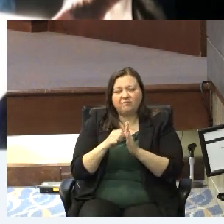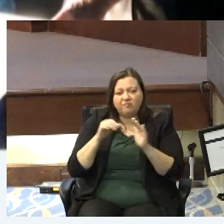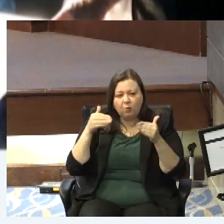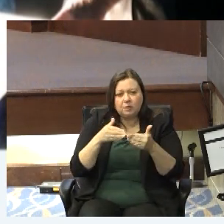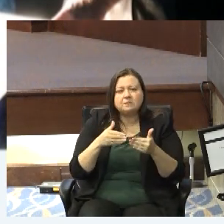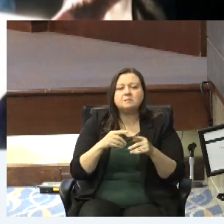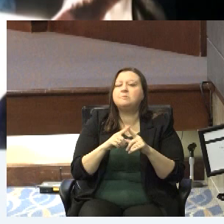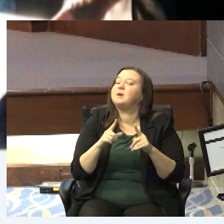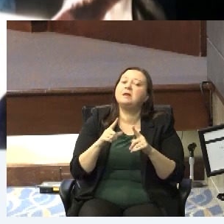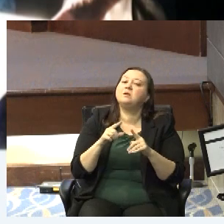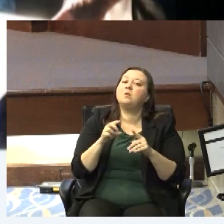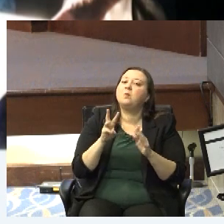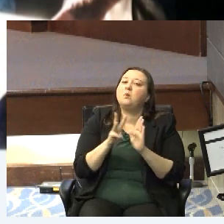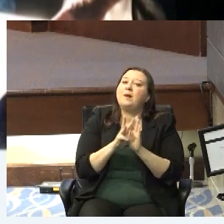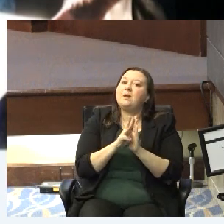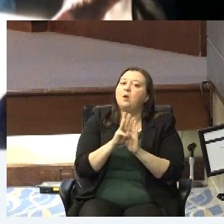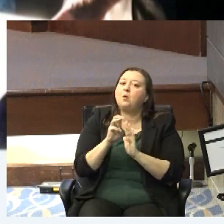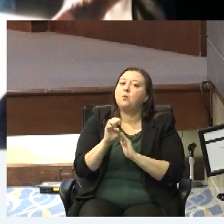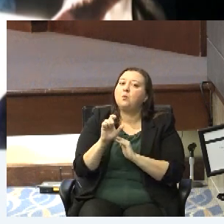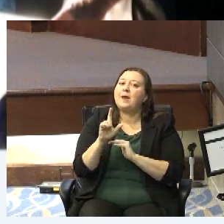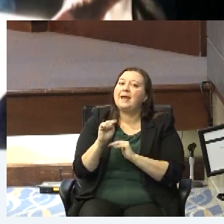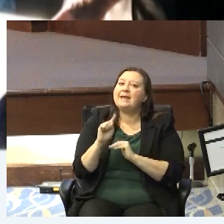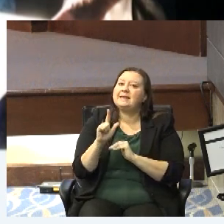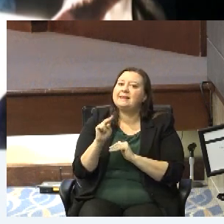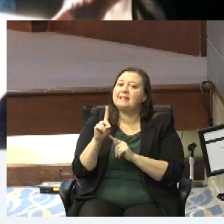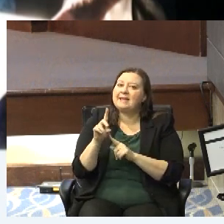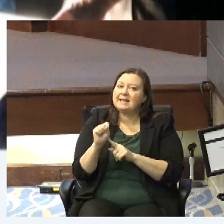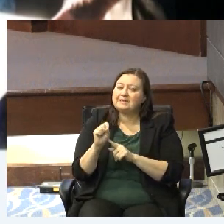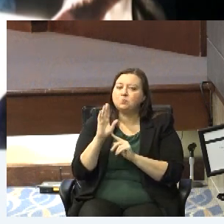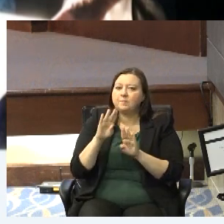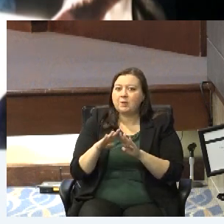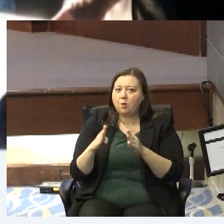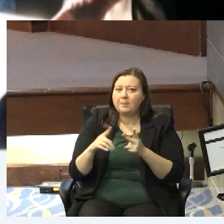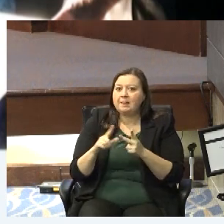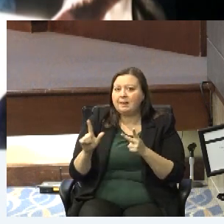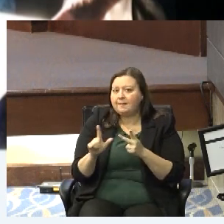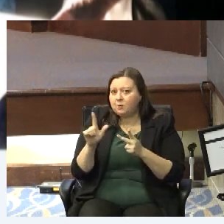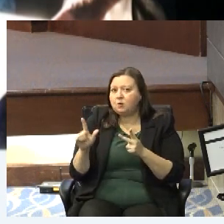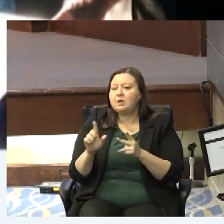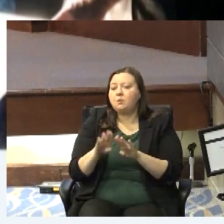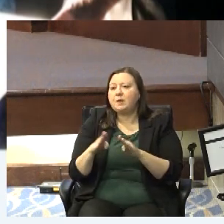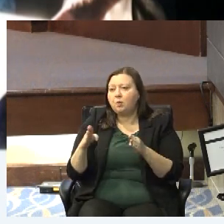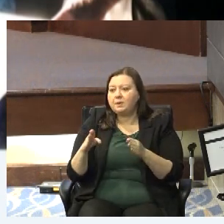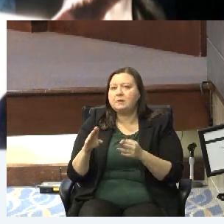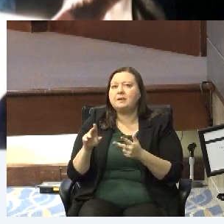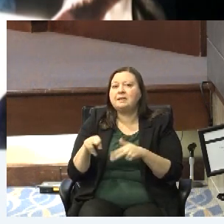Waco Wetlands will be open in different events, as well as our libraries, our Waco Mammoth